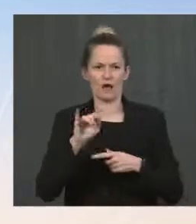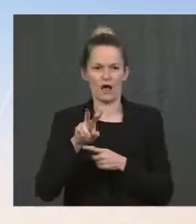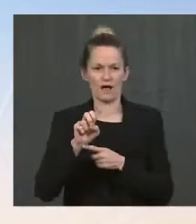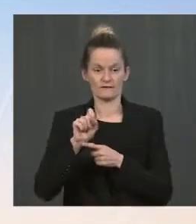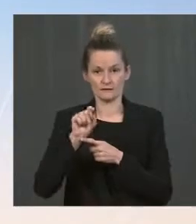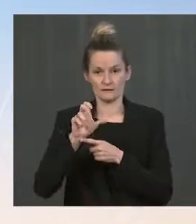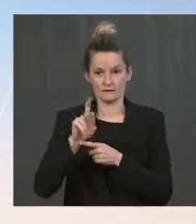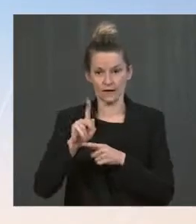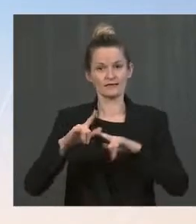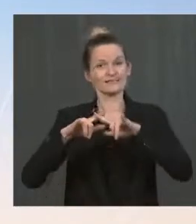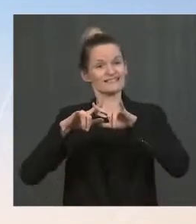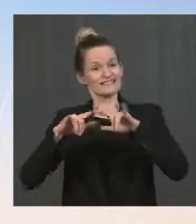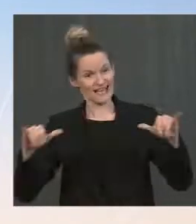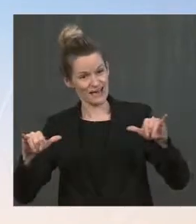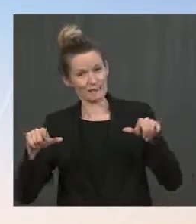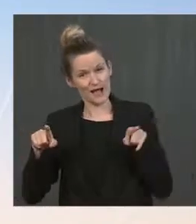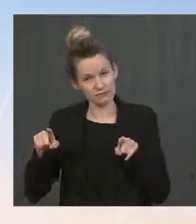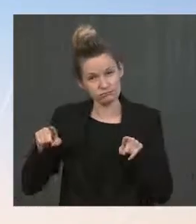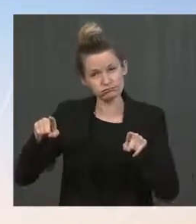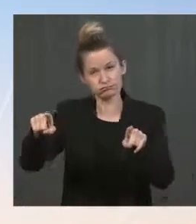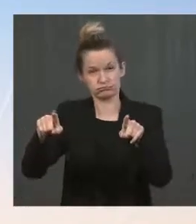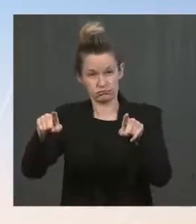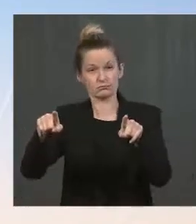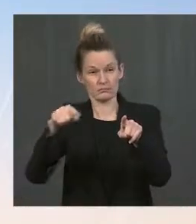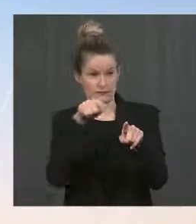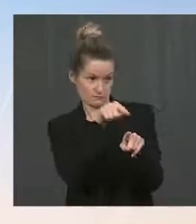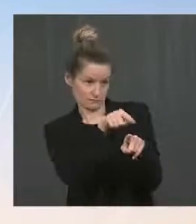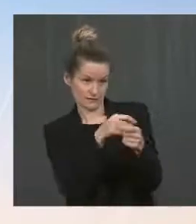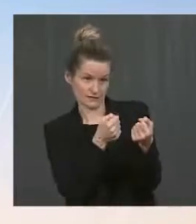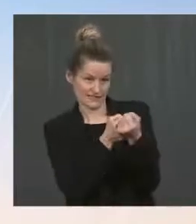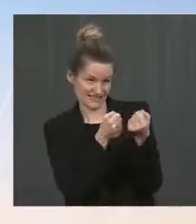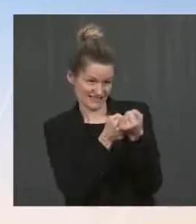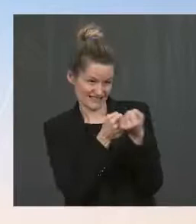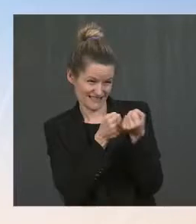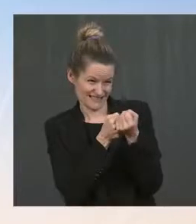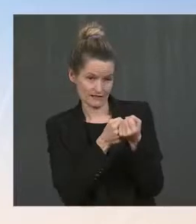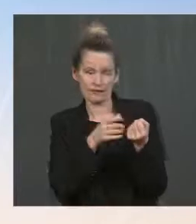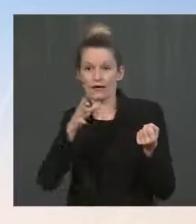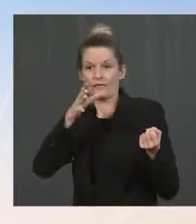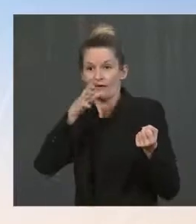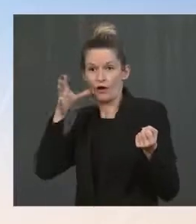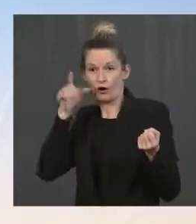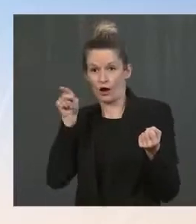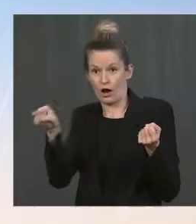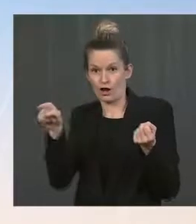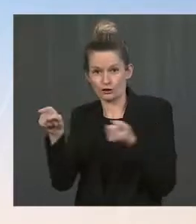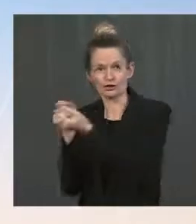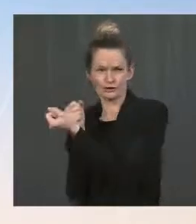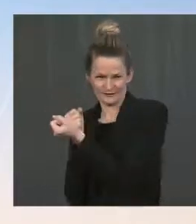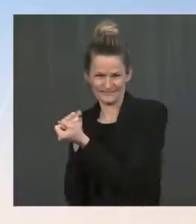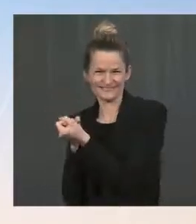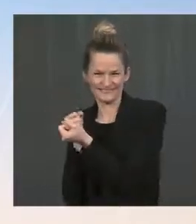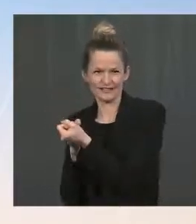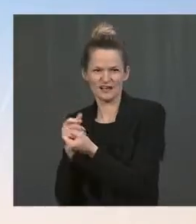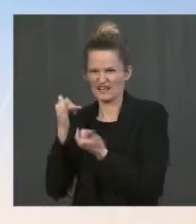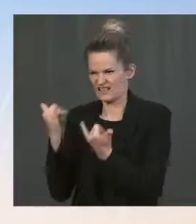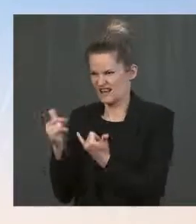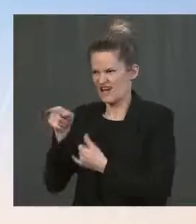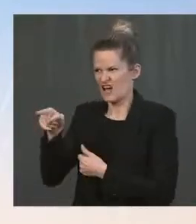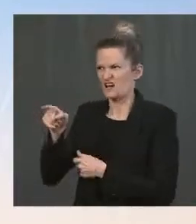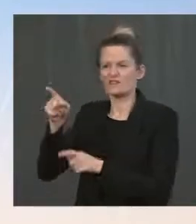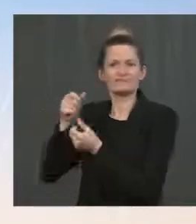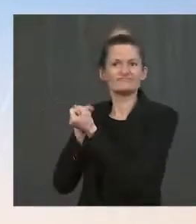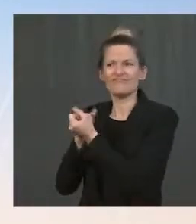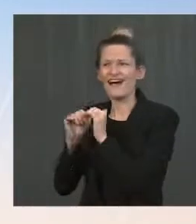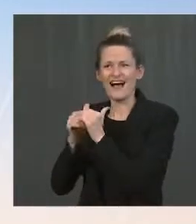the issue of concentration and consolidation, but also the impacts and effects of severe weather, which are linked in part to climate.